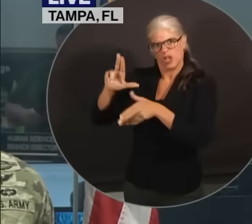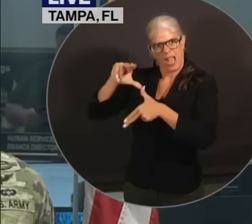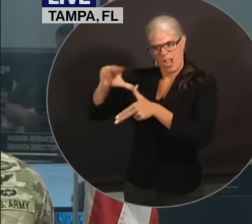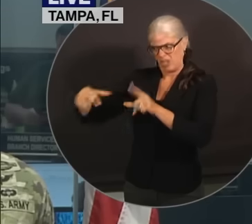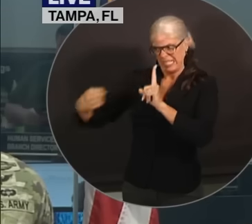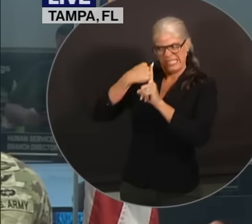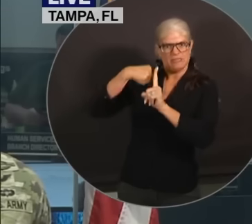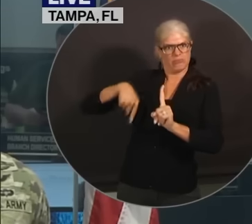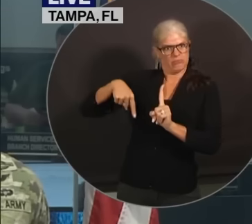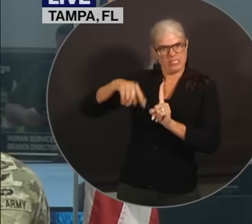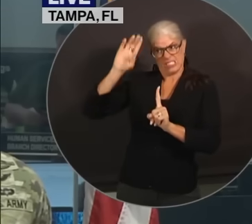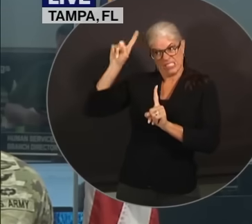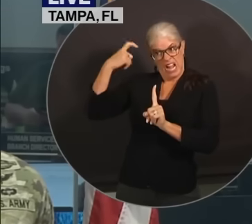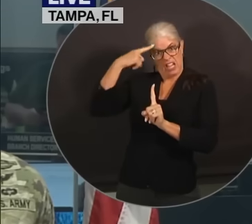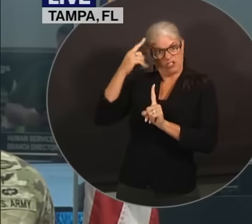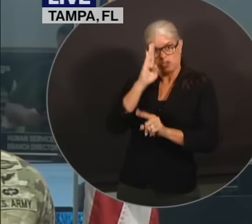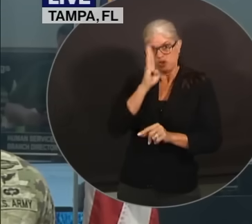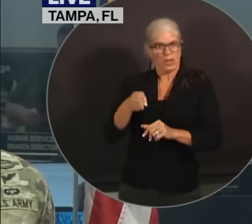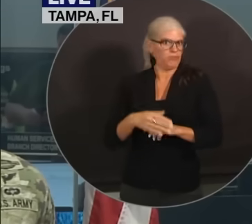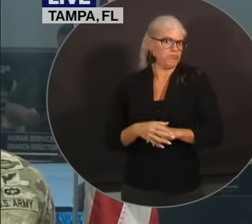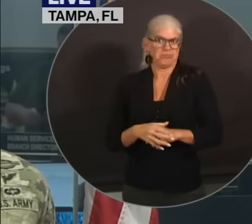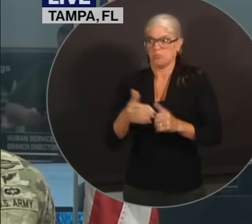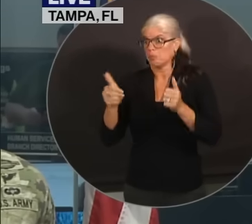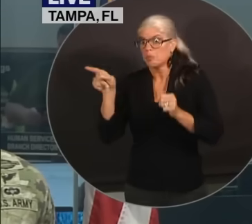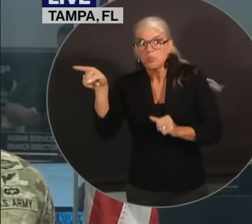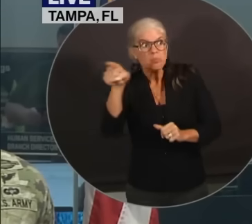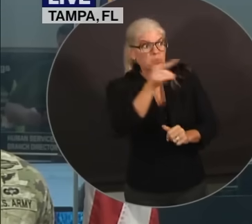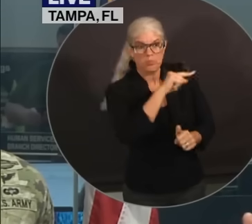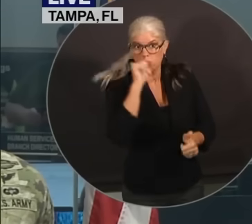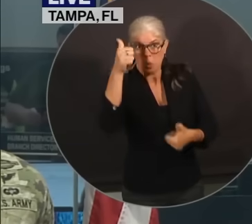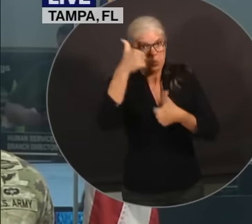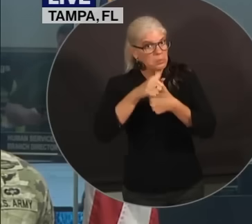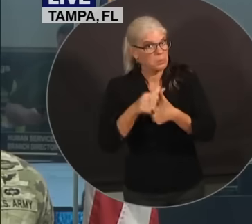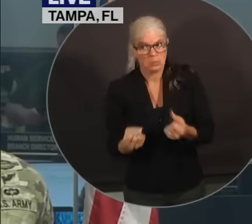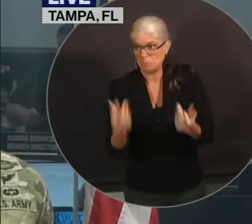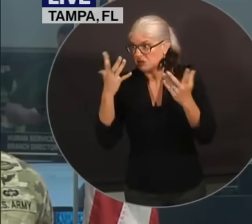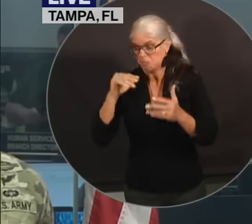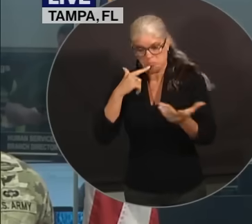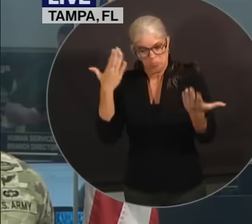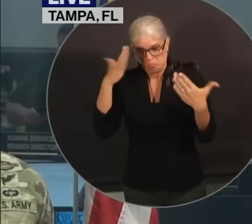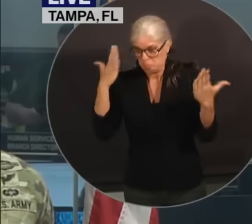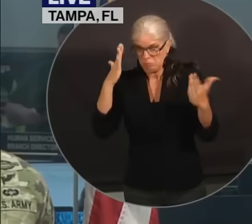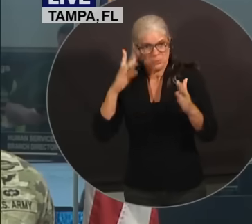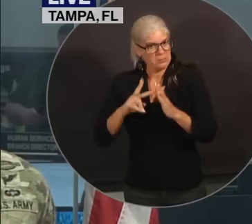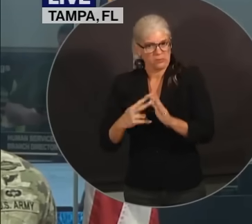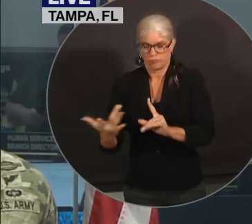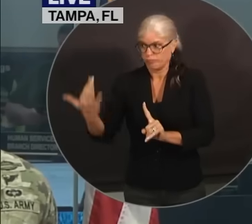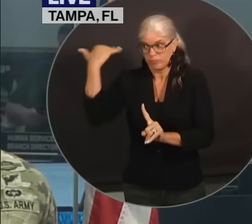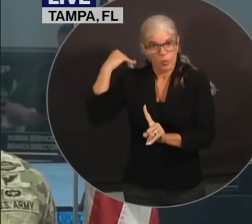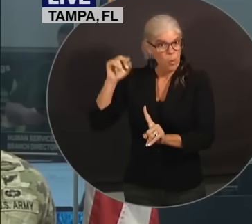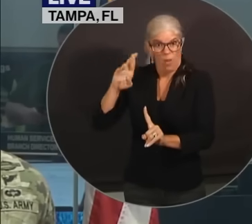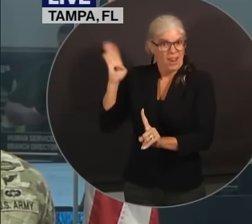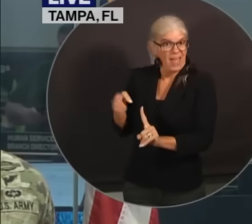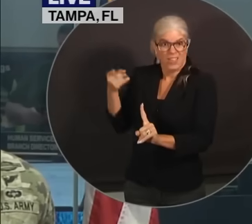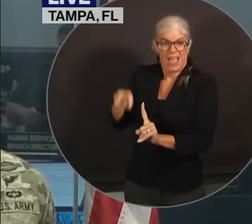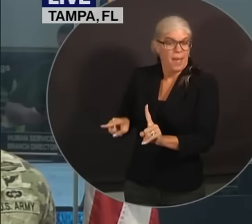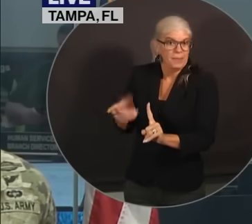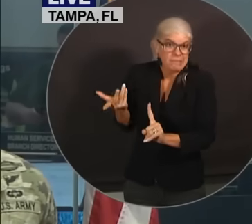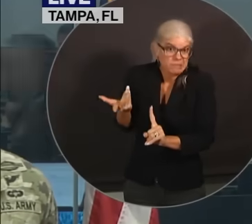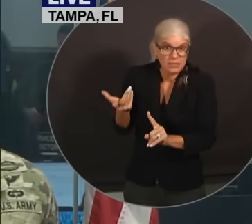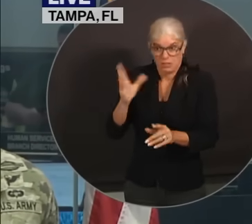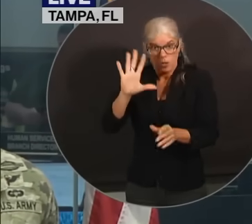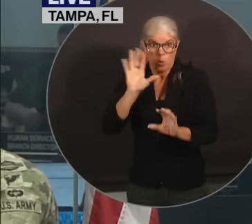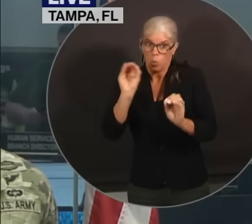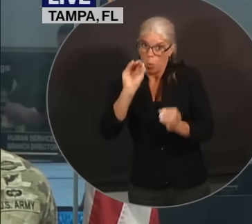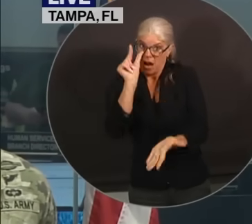in recent memory has seen a storm of this magnitude that has hit. So we'll watch that. There's no guarantee that it's going to continue on that trend,